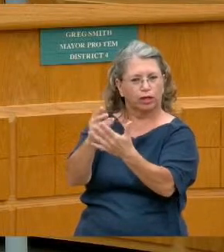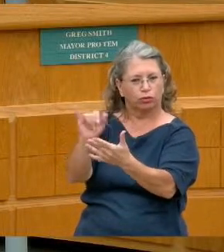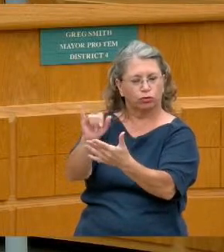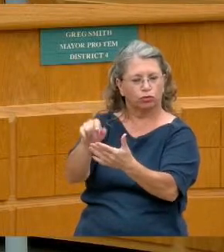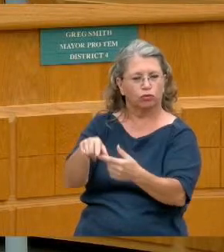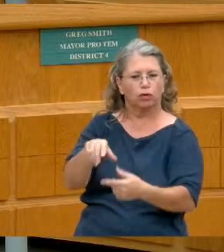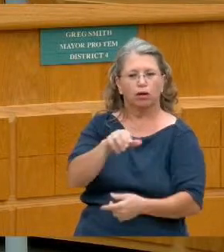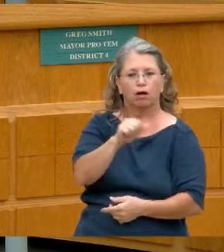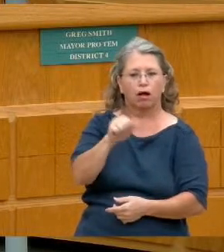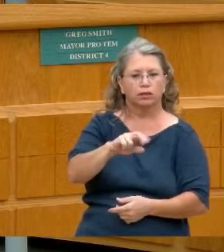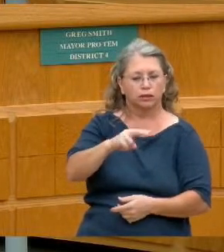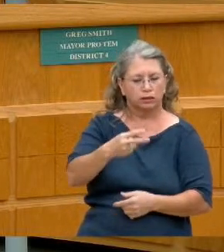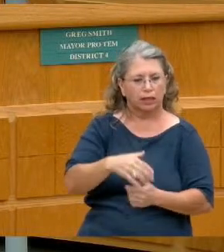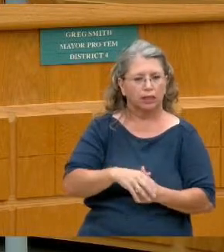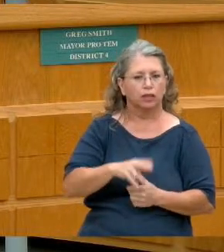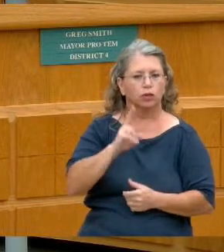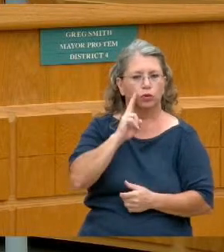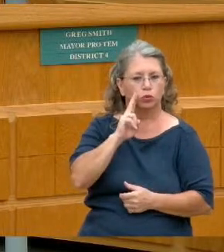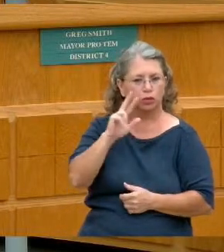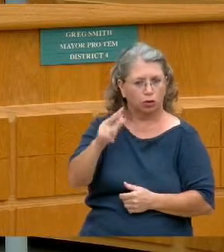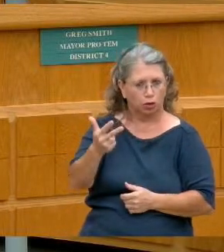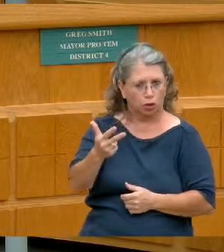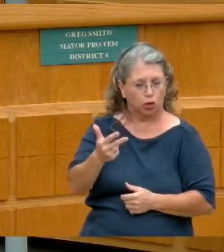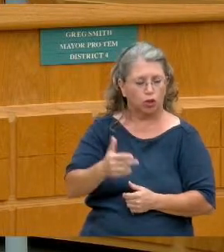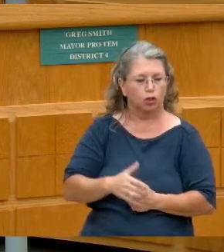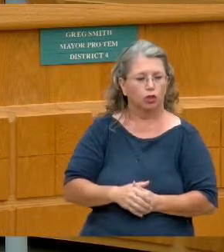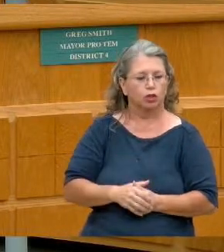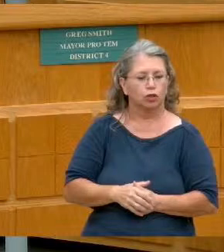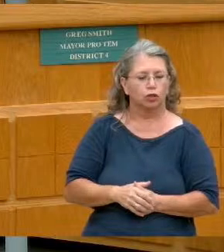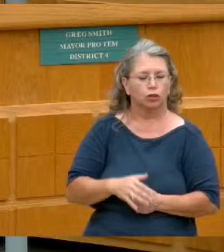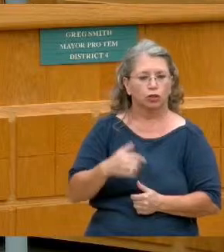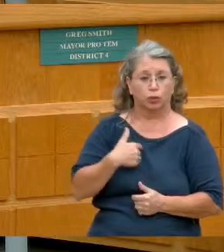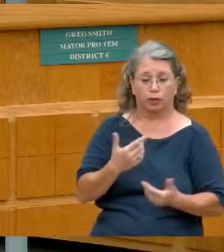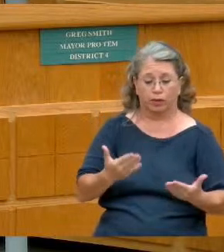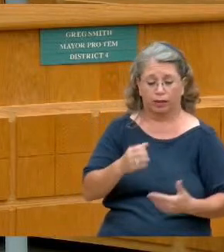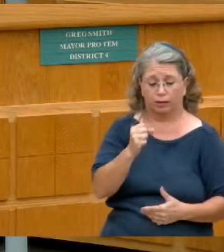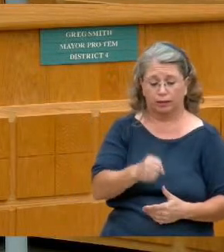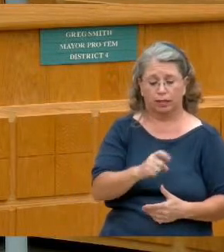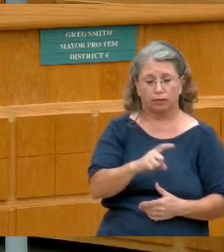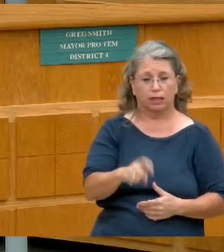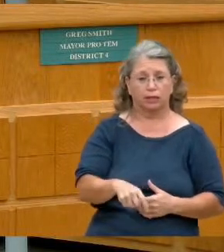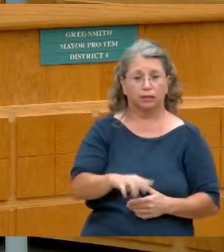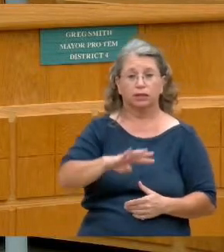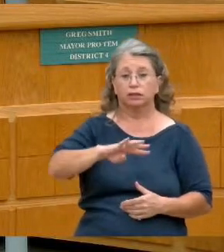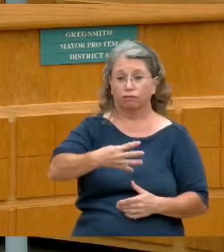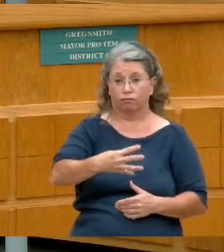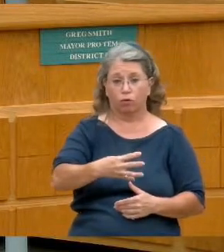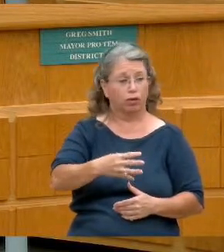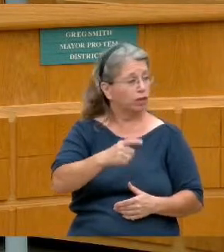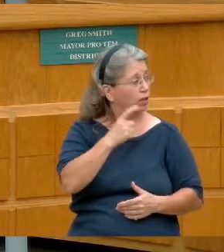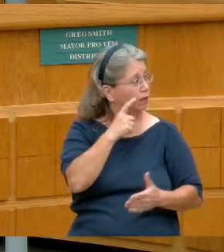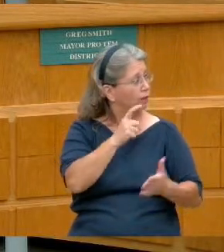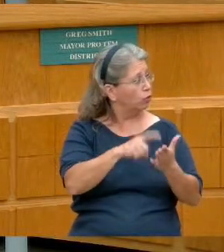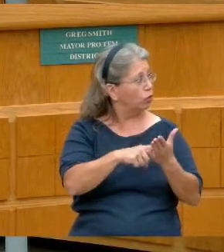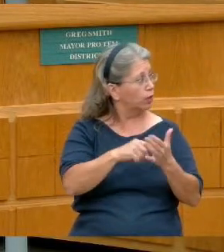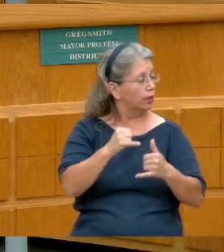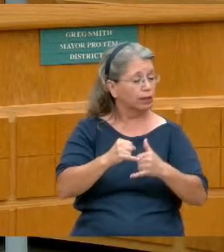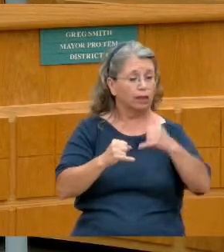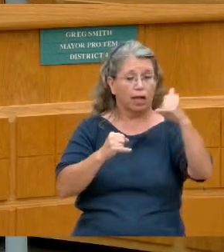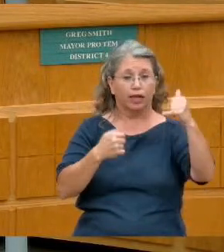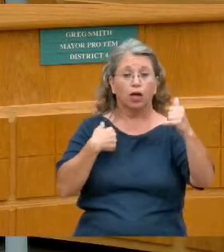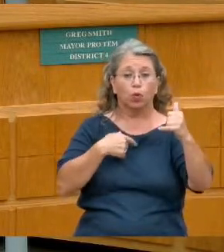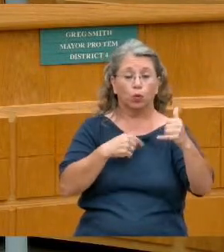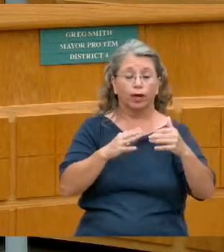second. Houston, third, and then we in South Texas are there in fourth. And if you look at that line, you'll notice that we're rising